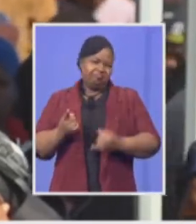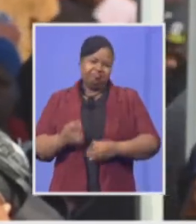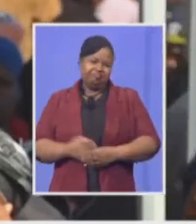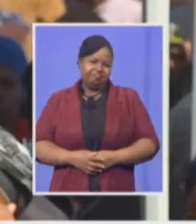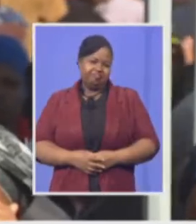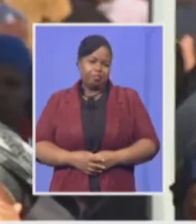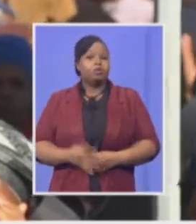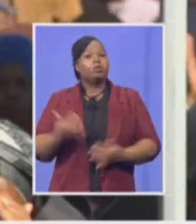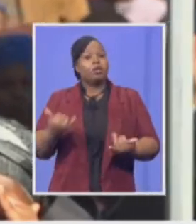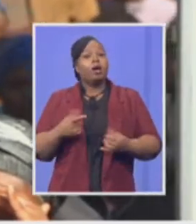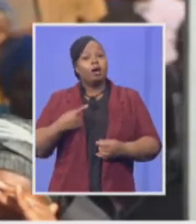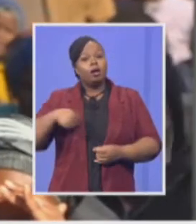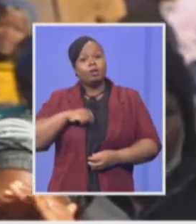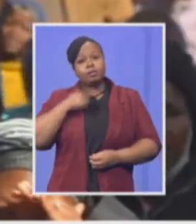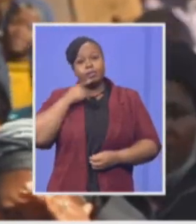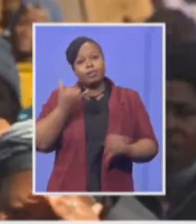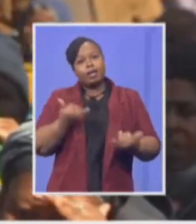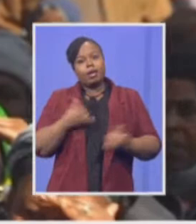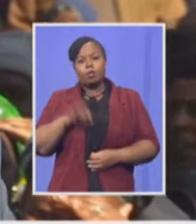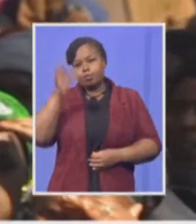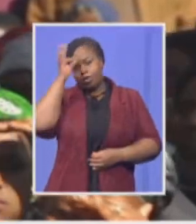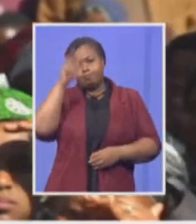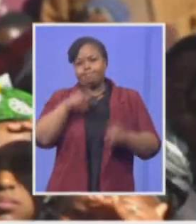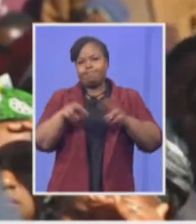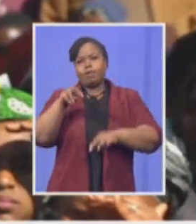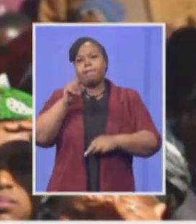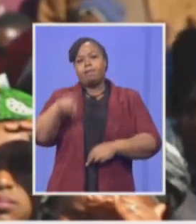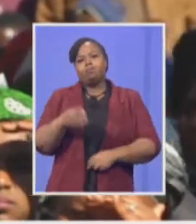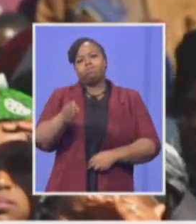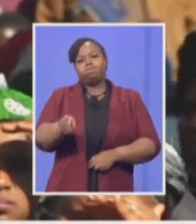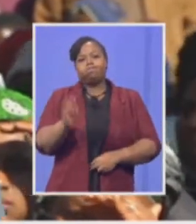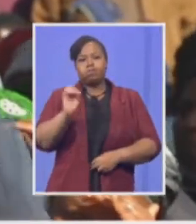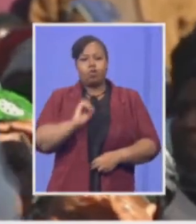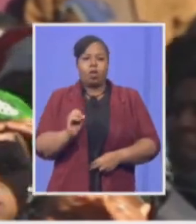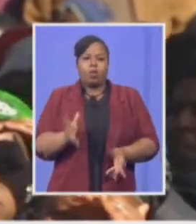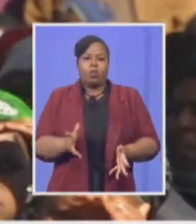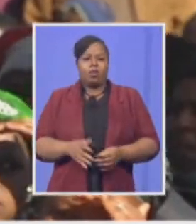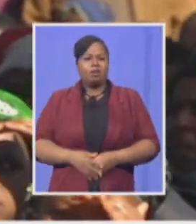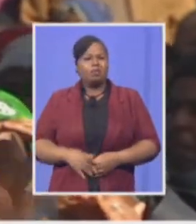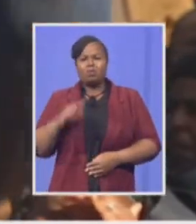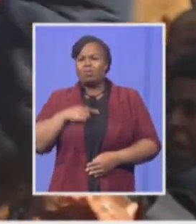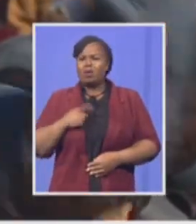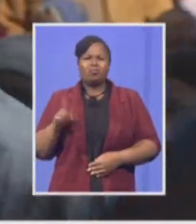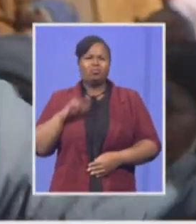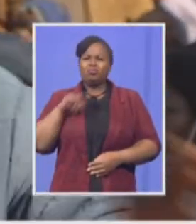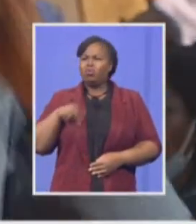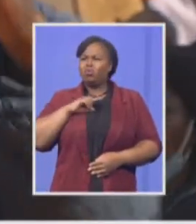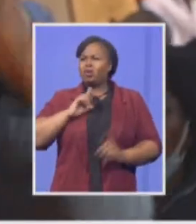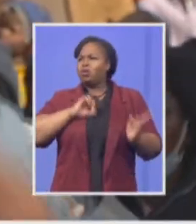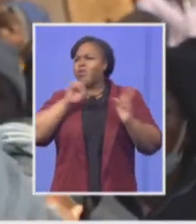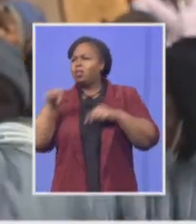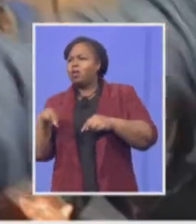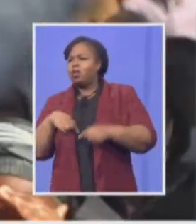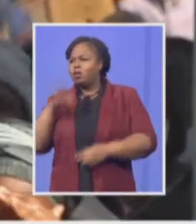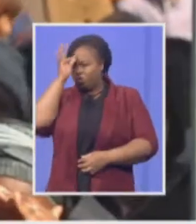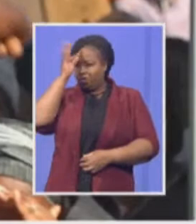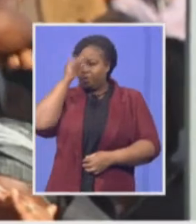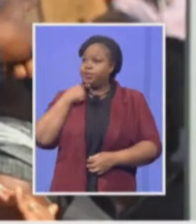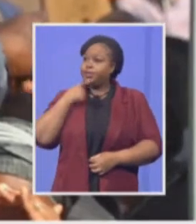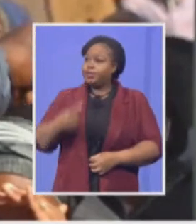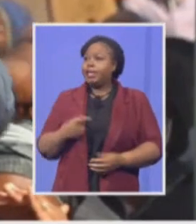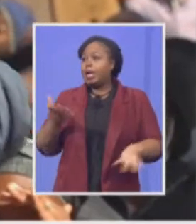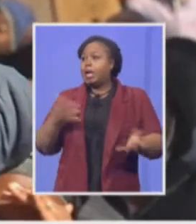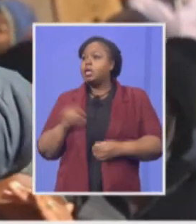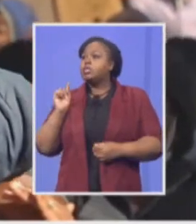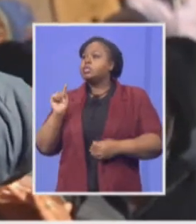so we are saying to you, visibility mo Orlando ya Batahal. It can't be correct that how your police station there's an incident